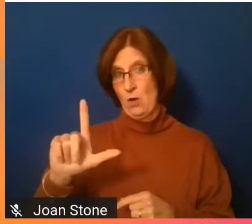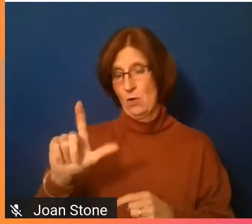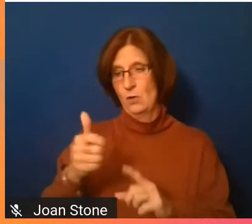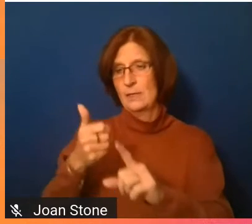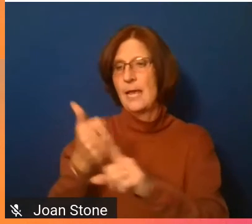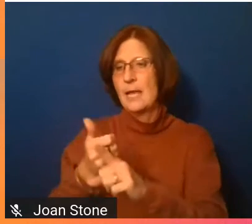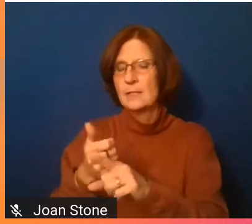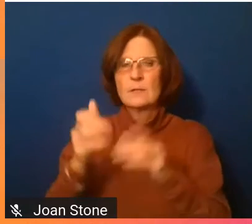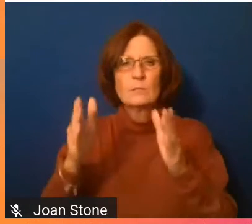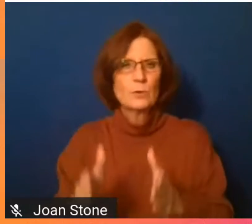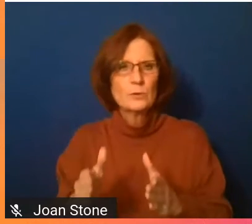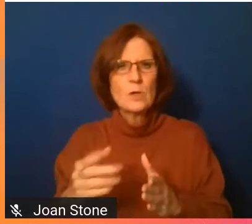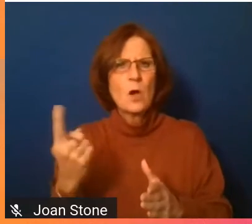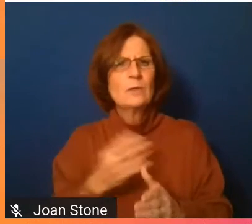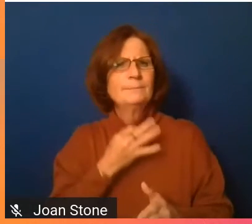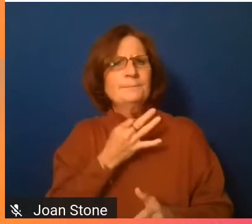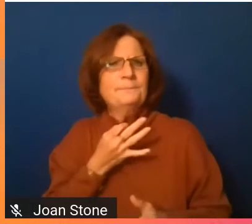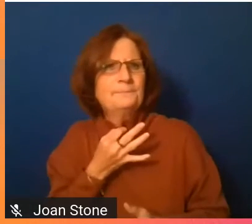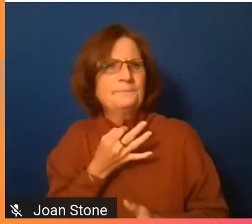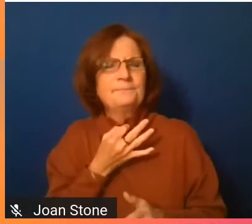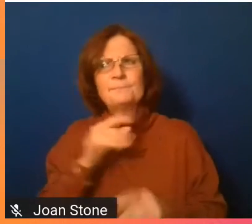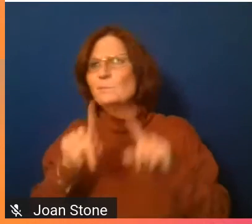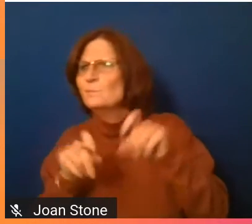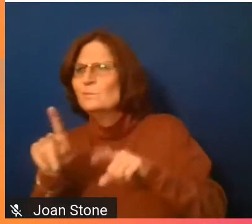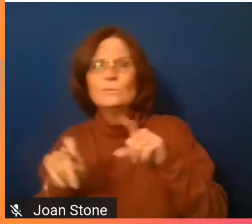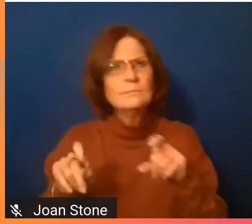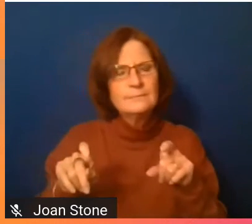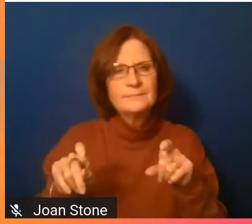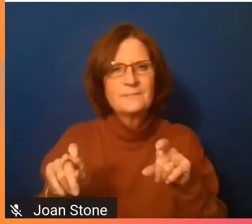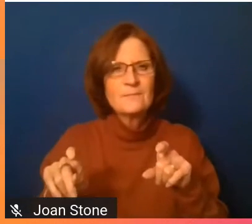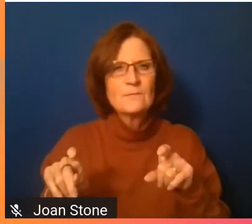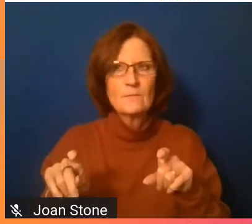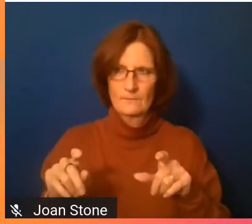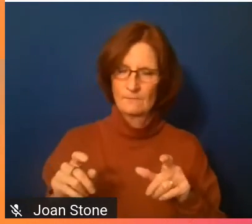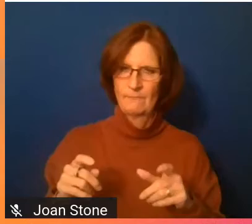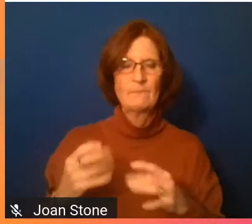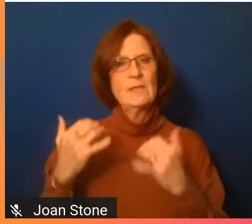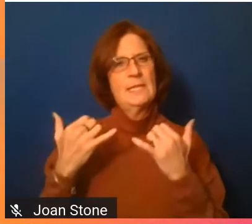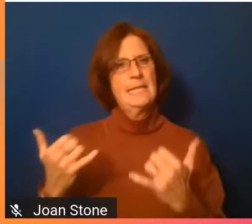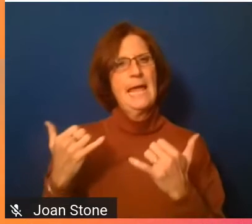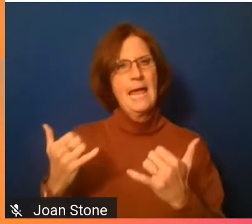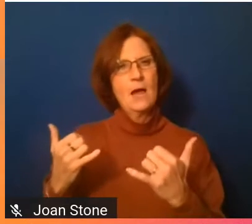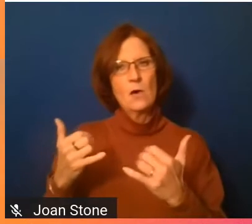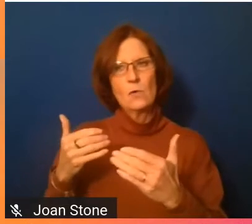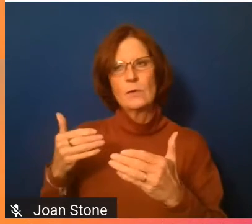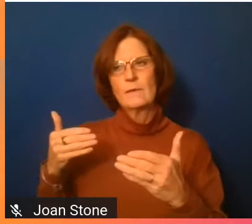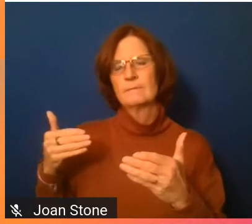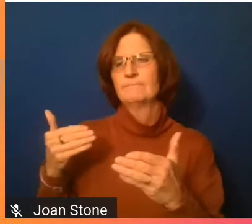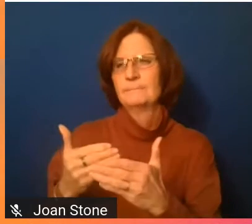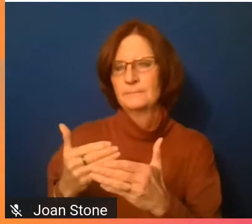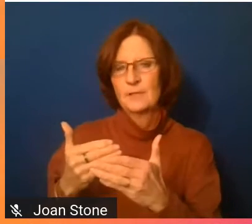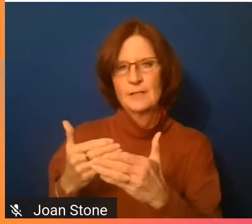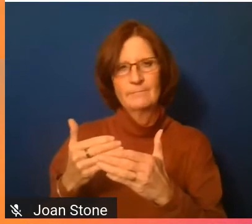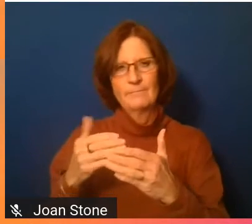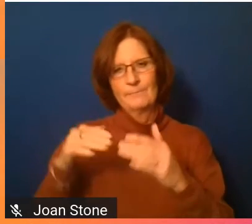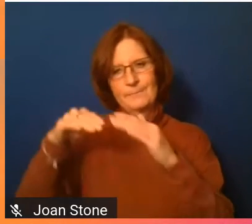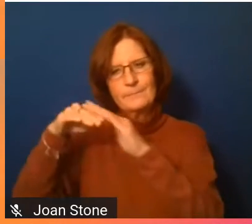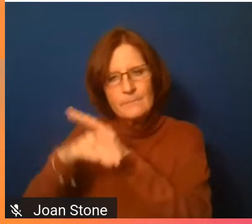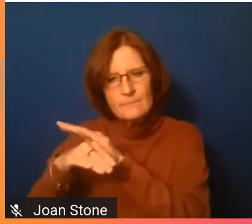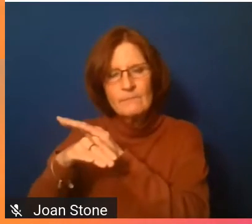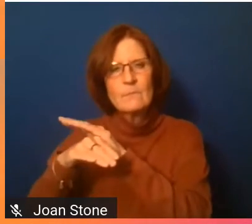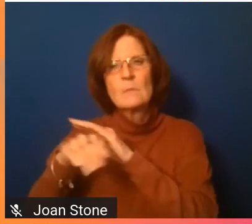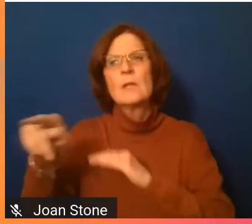was always very inquisitive and interested, was, you know, now in the further stage of his dementia diagnosis, was really